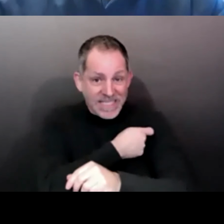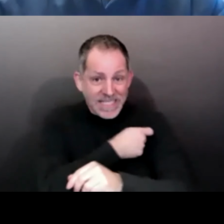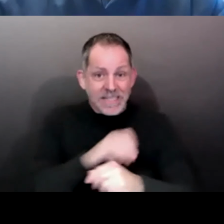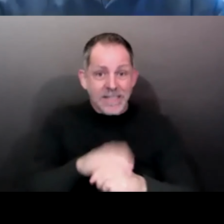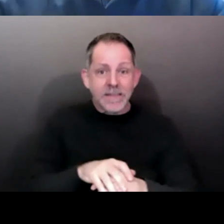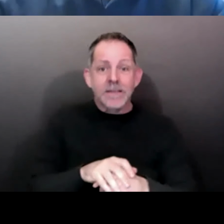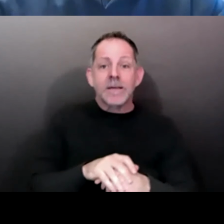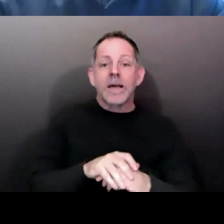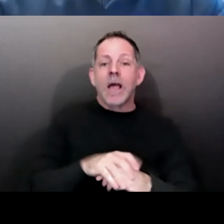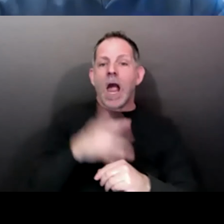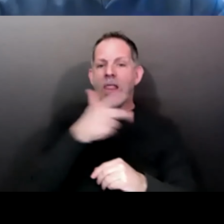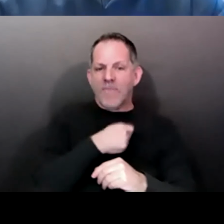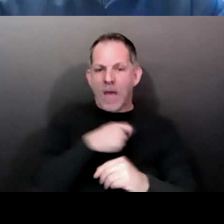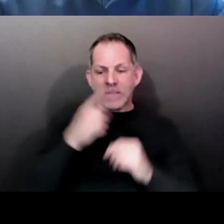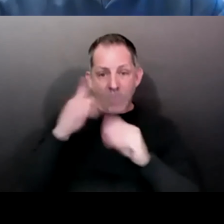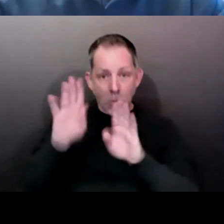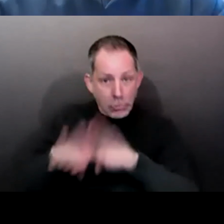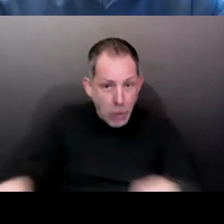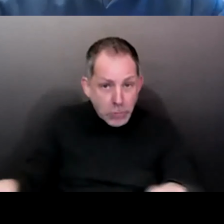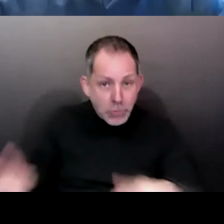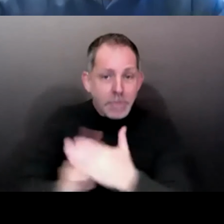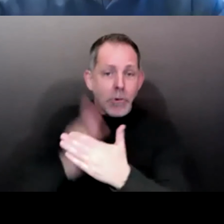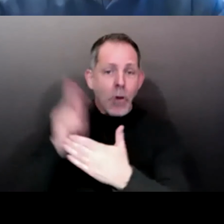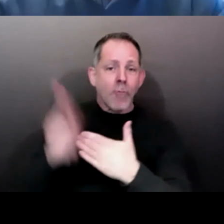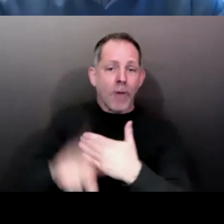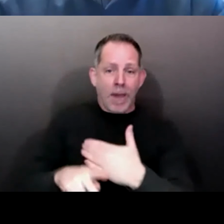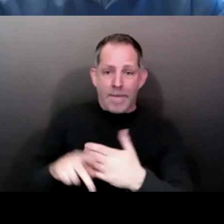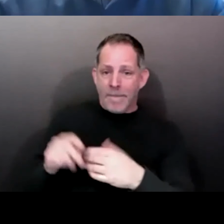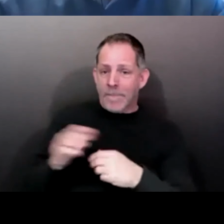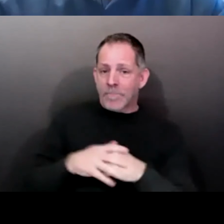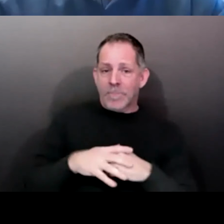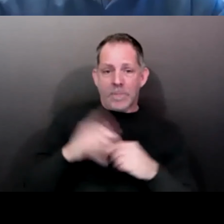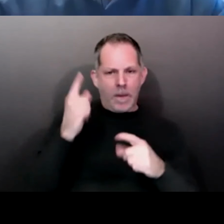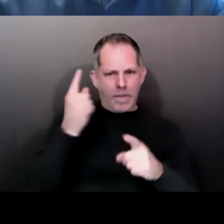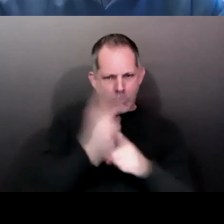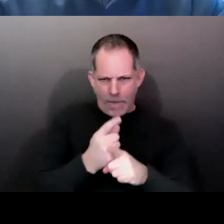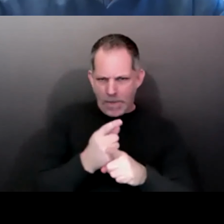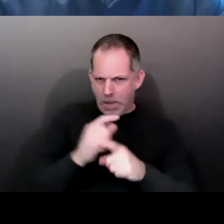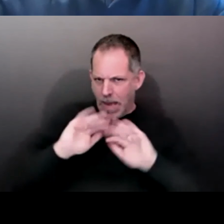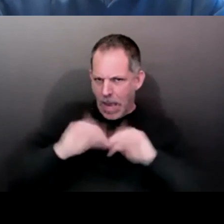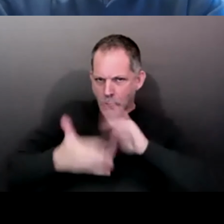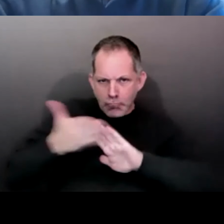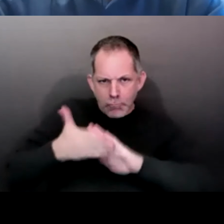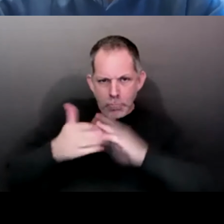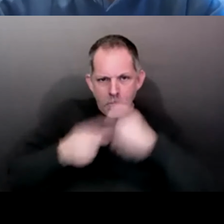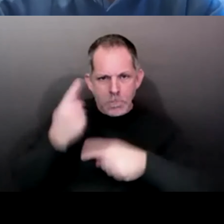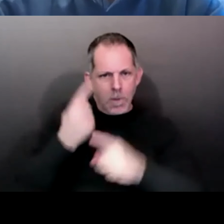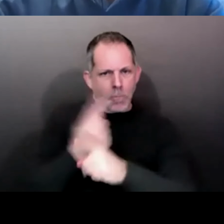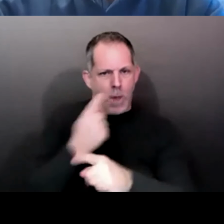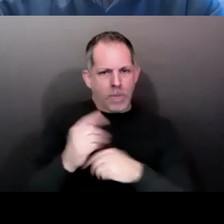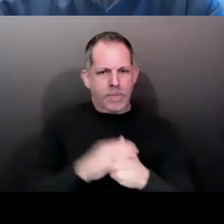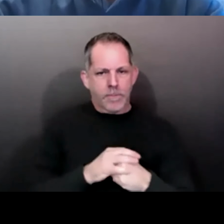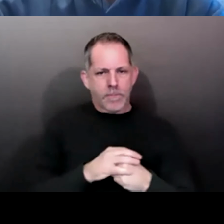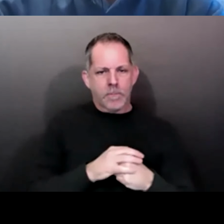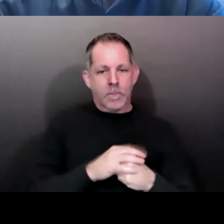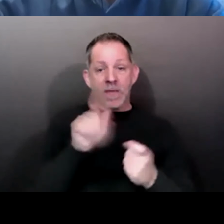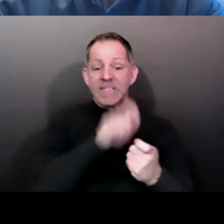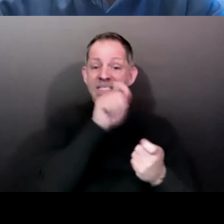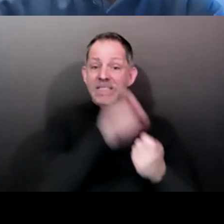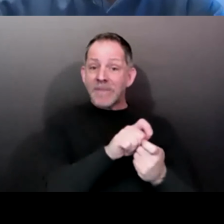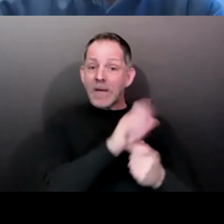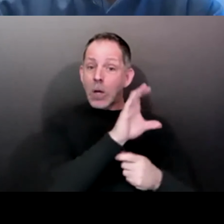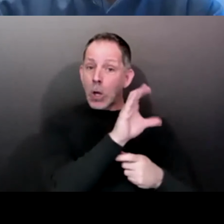and utilized. Specific to COVID and vaccine distribution, there's 2 different